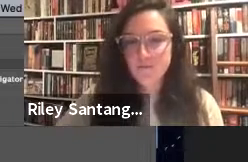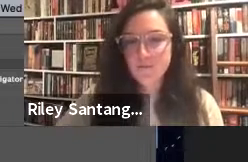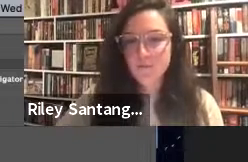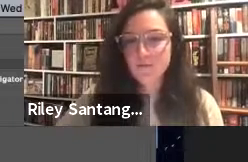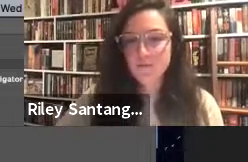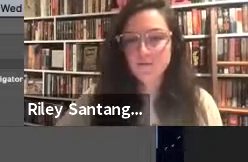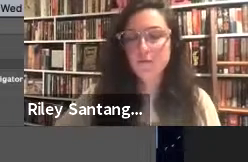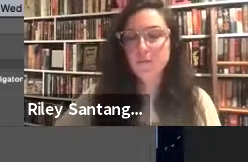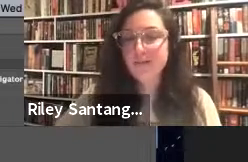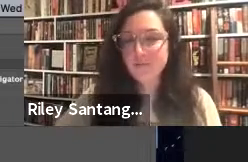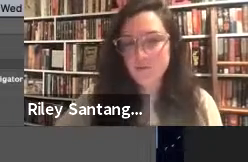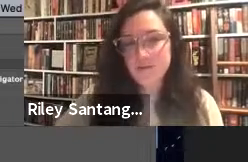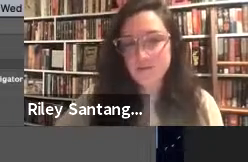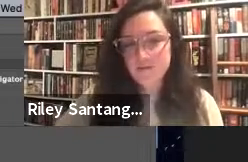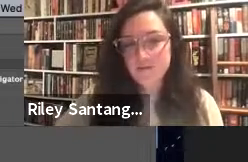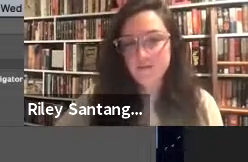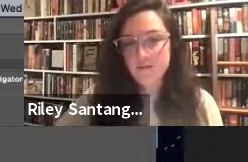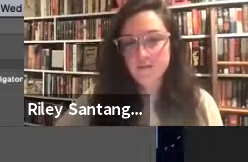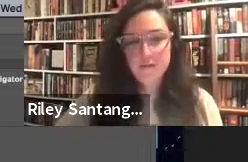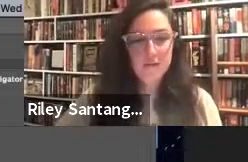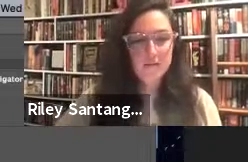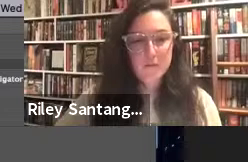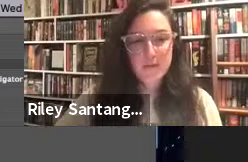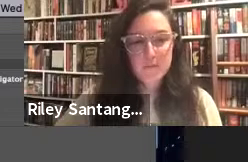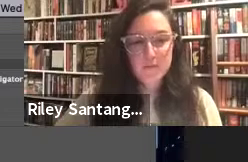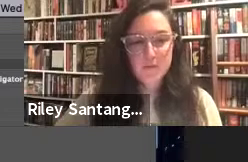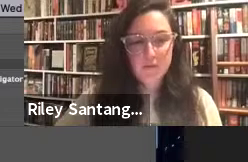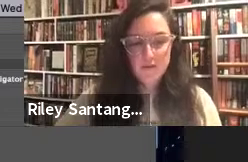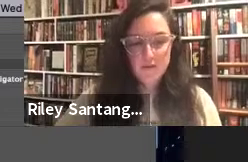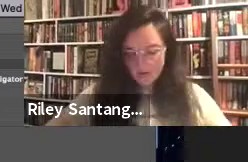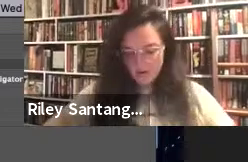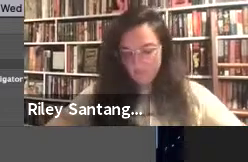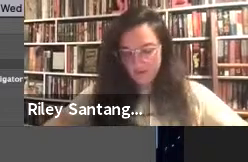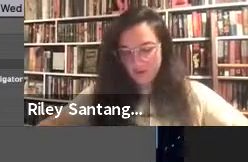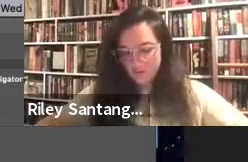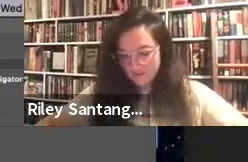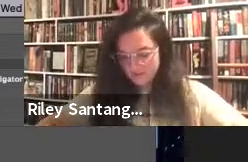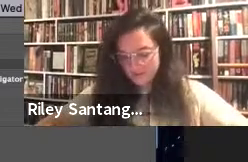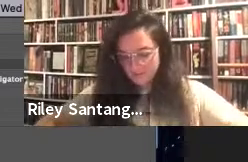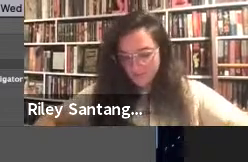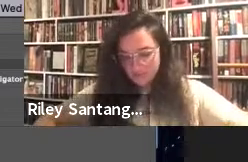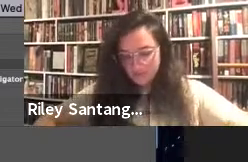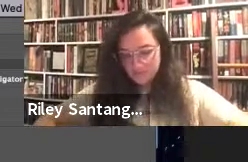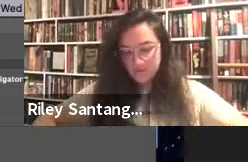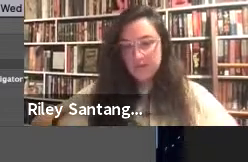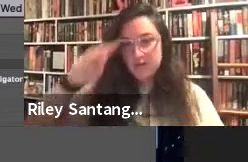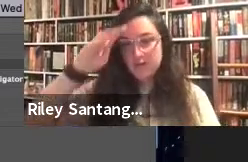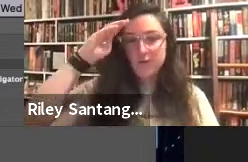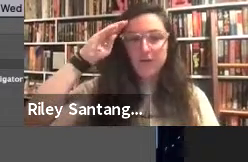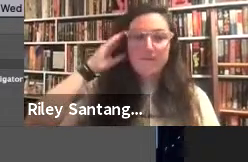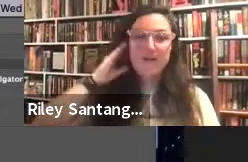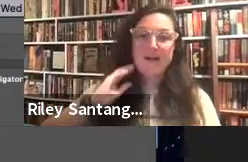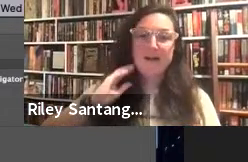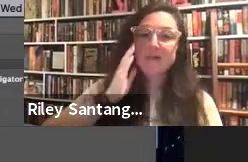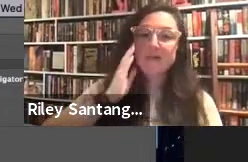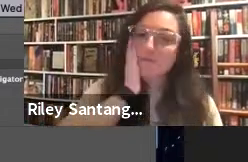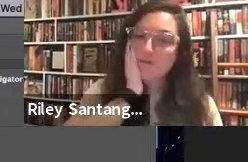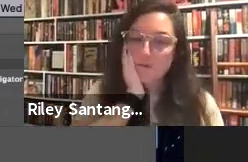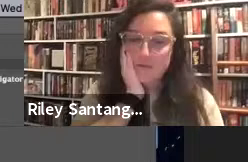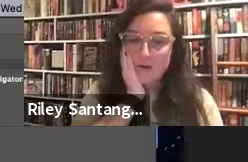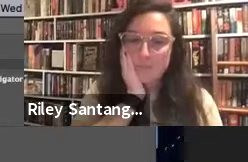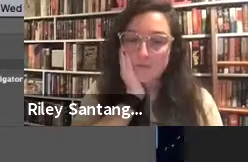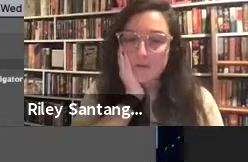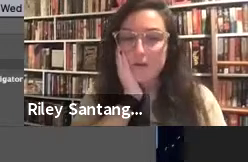some useful resources for people. I'm hoping that most people here will have access